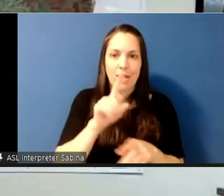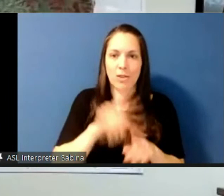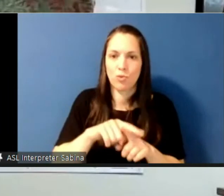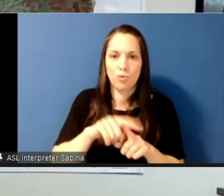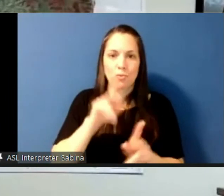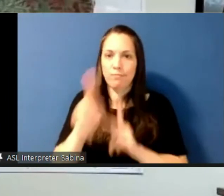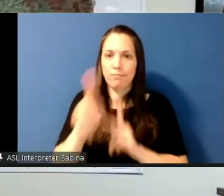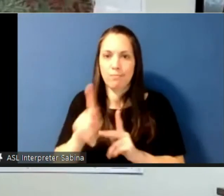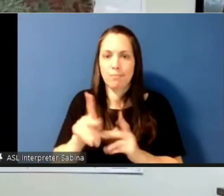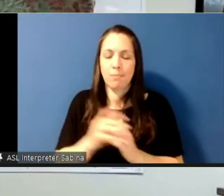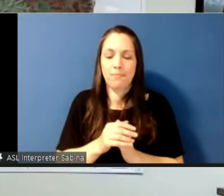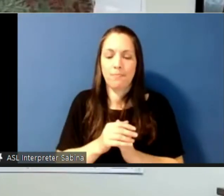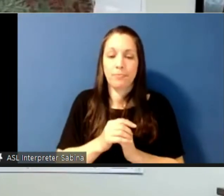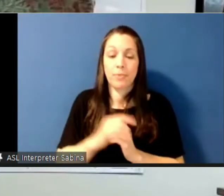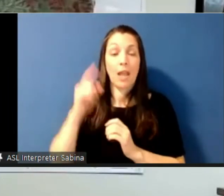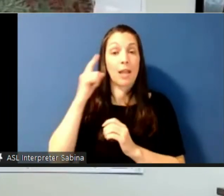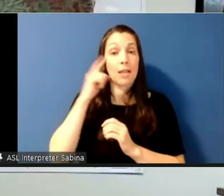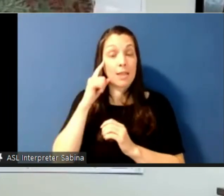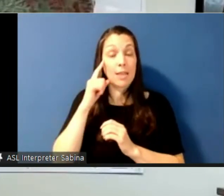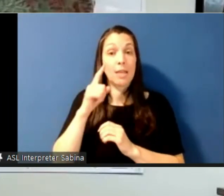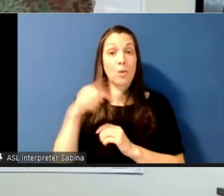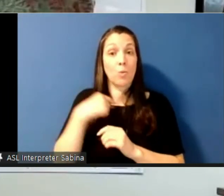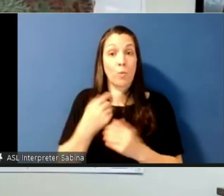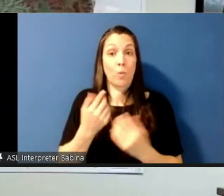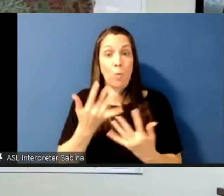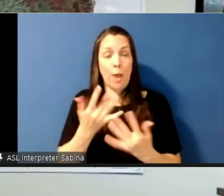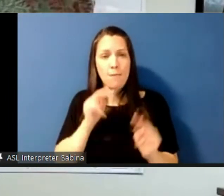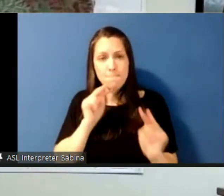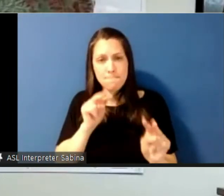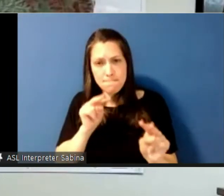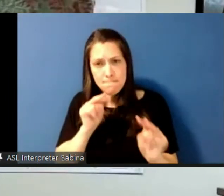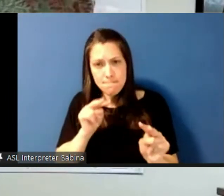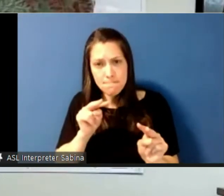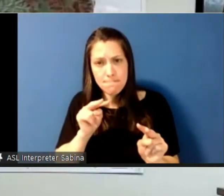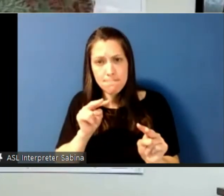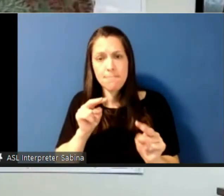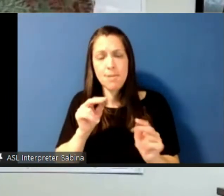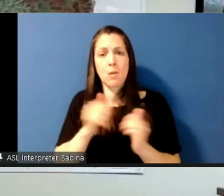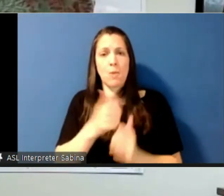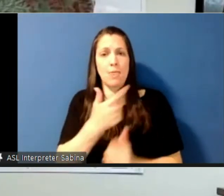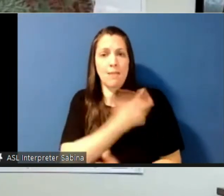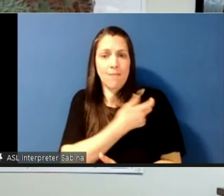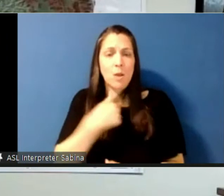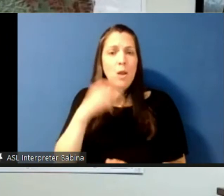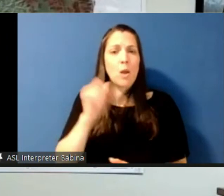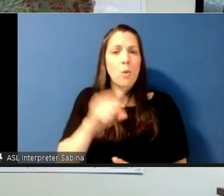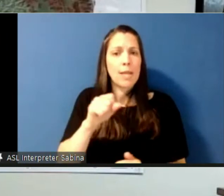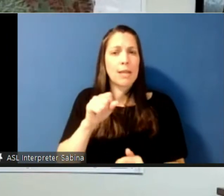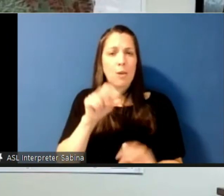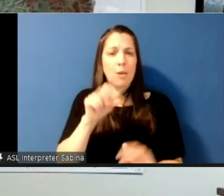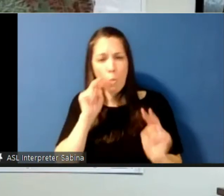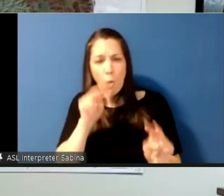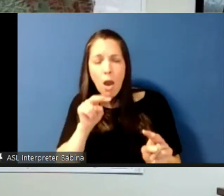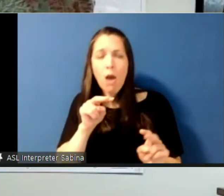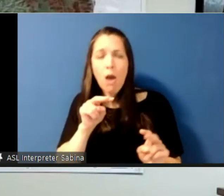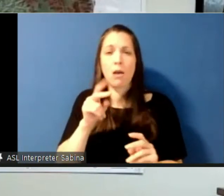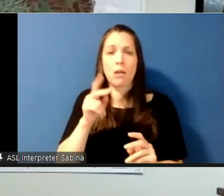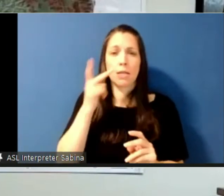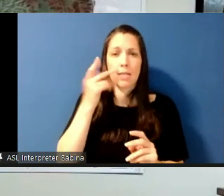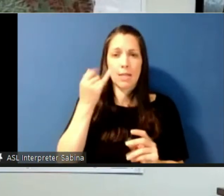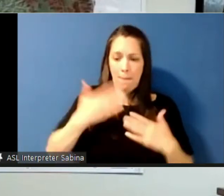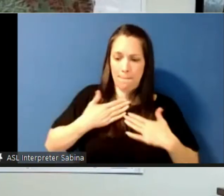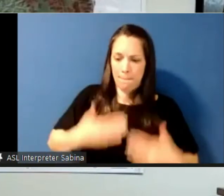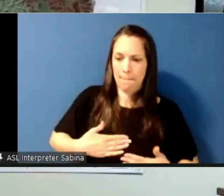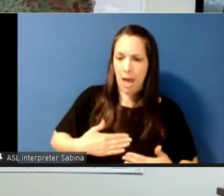time with this vaccination on board, we can see if the immunogenicity or the immune